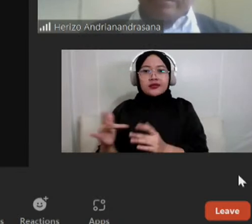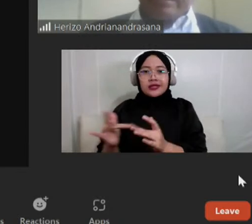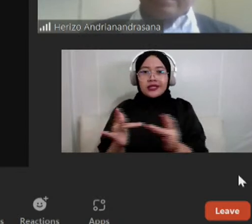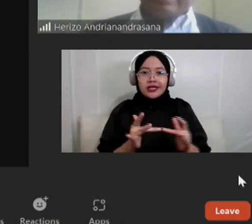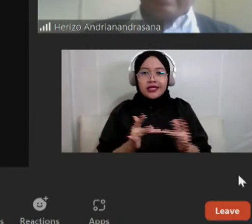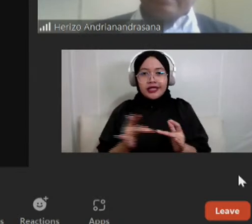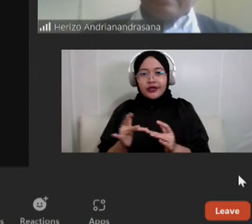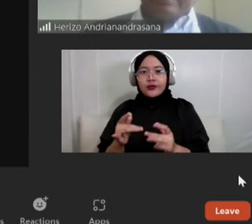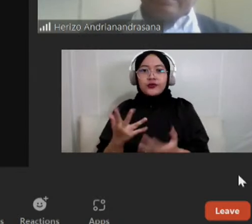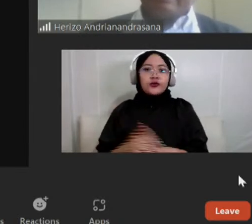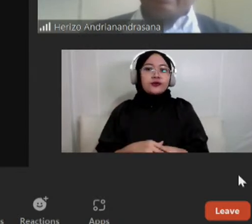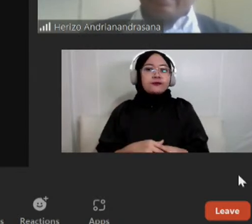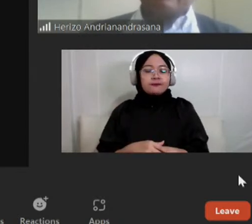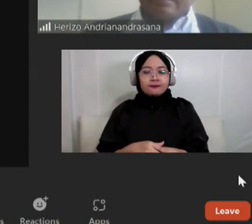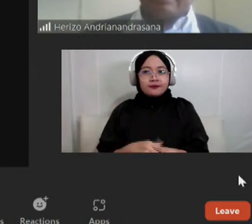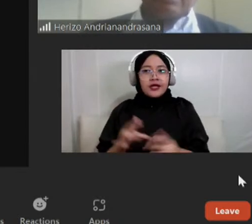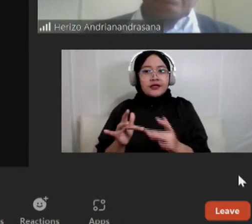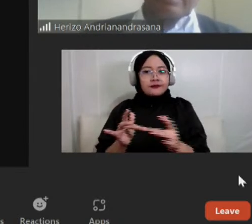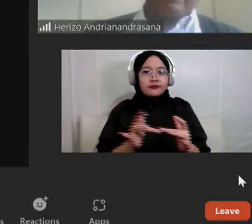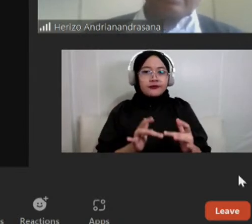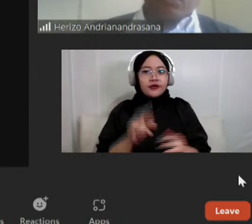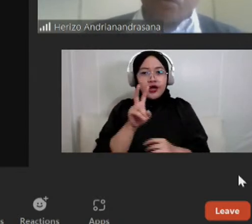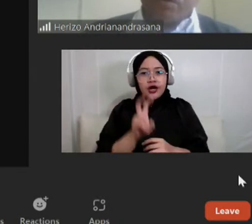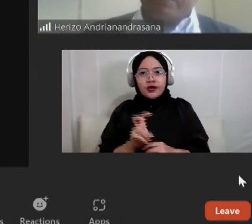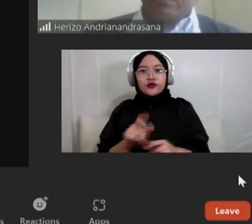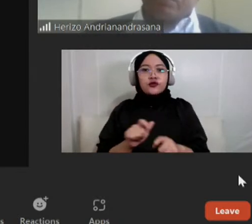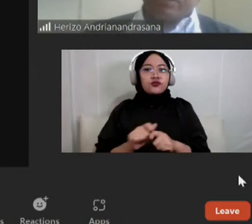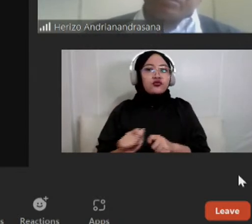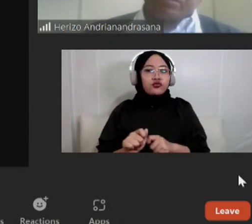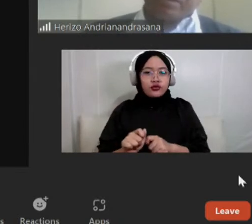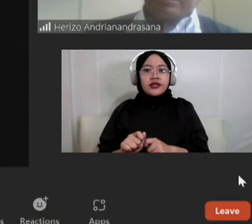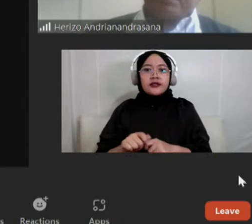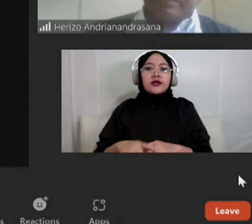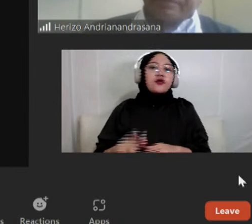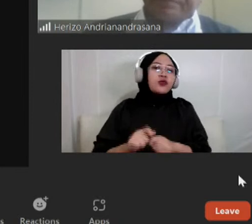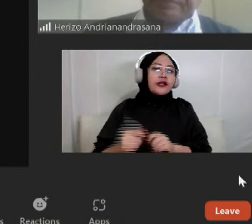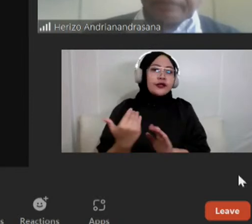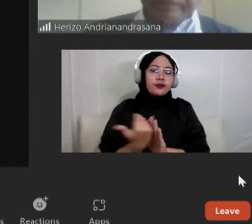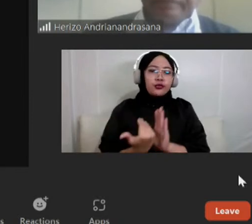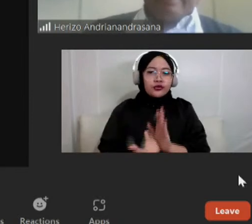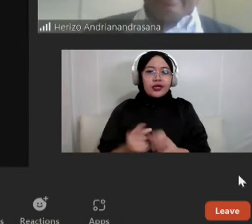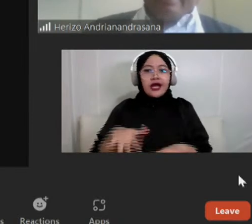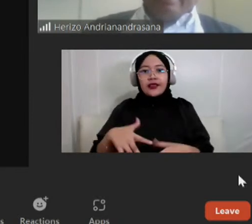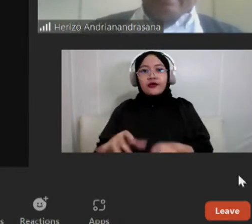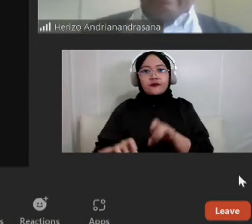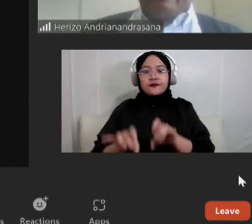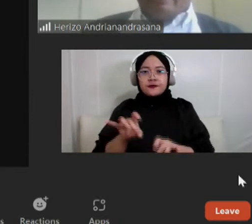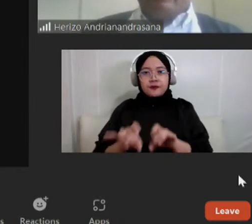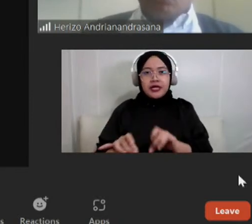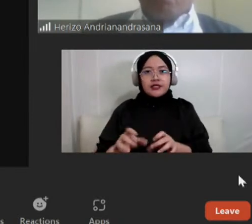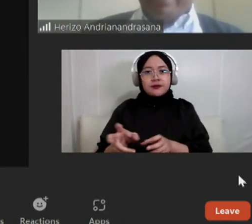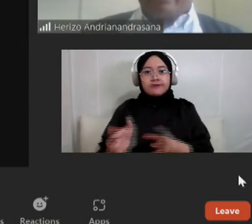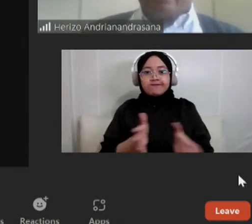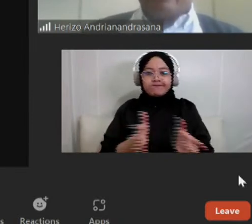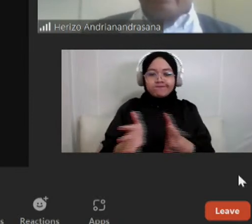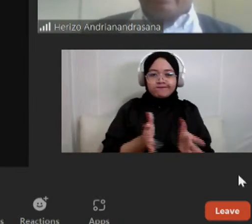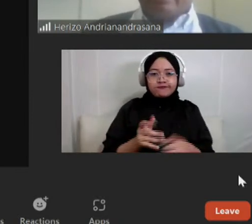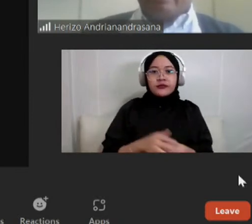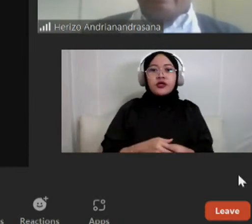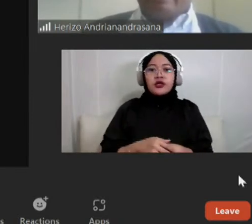awareness raising and enhance decision making at all levels of resource management. And for